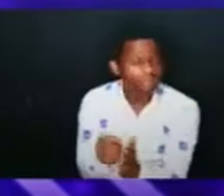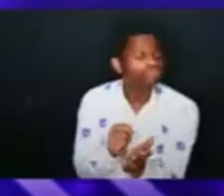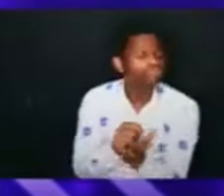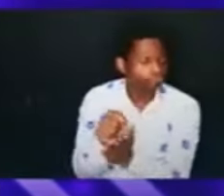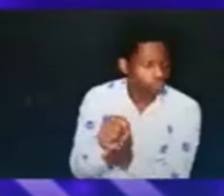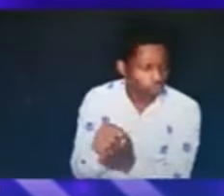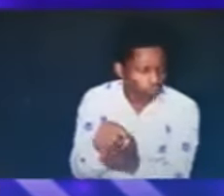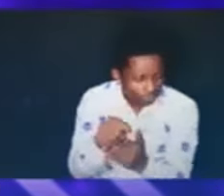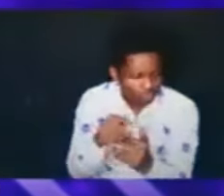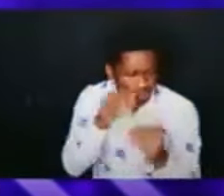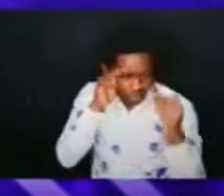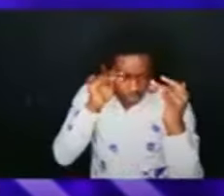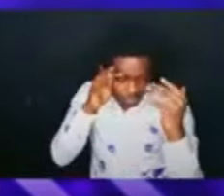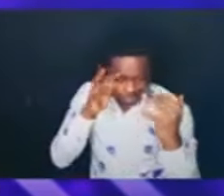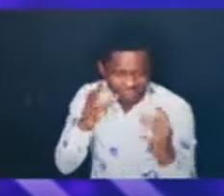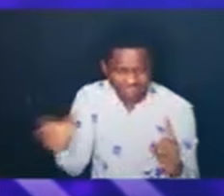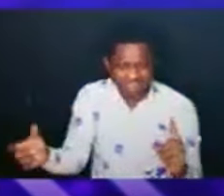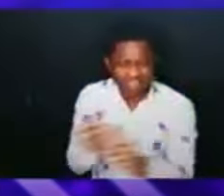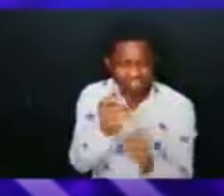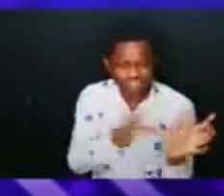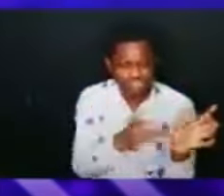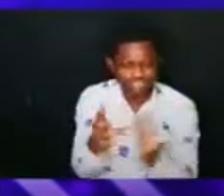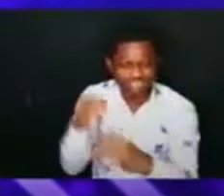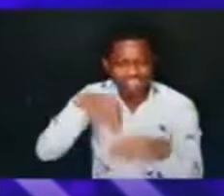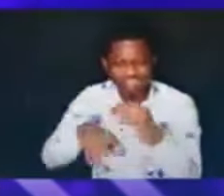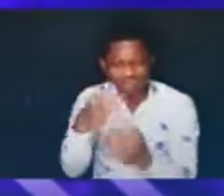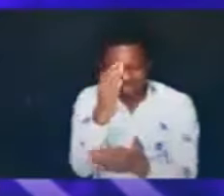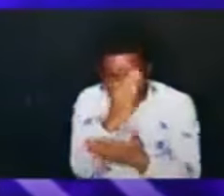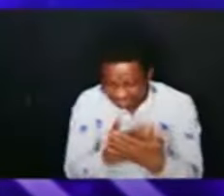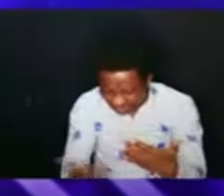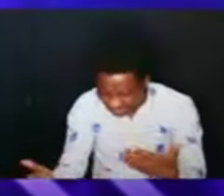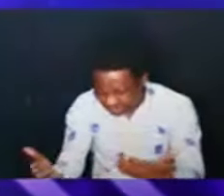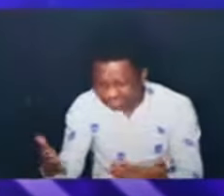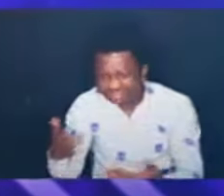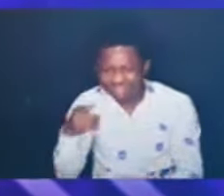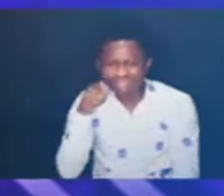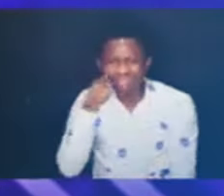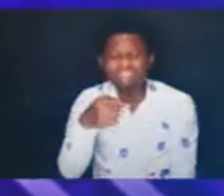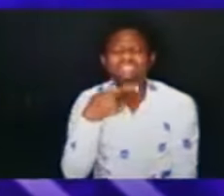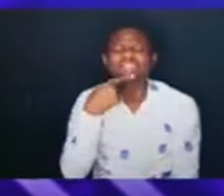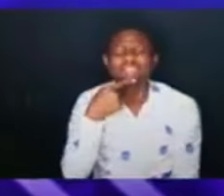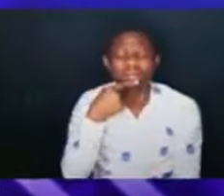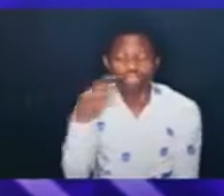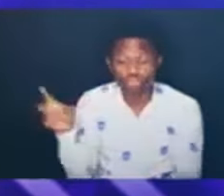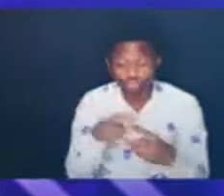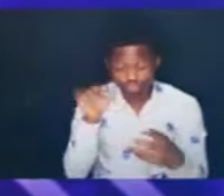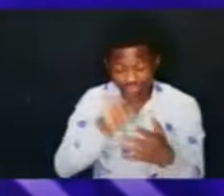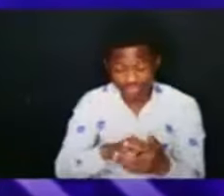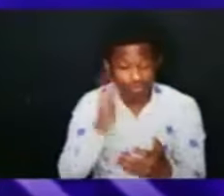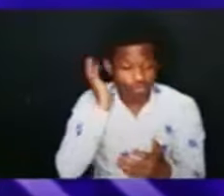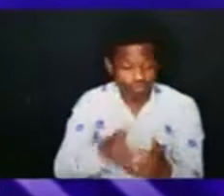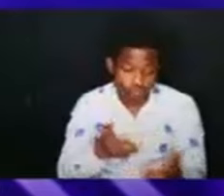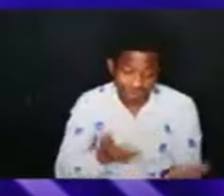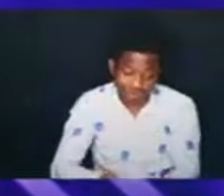hoped to catch him, Jesus, in something he said so that they might hand